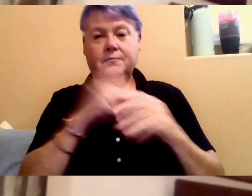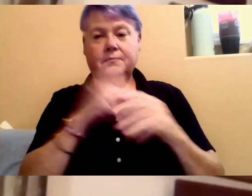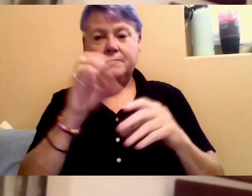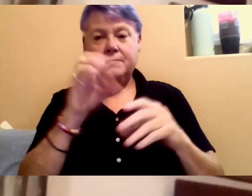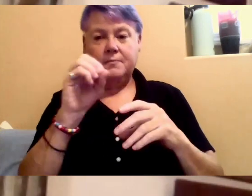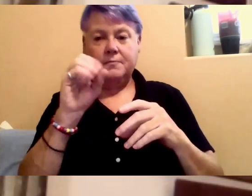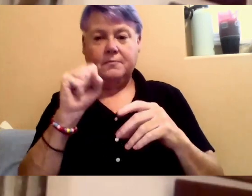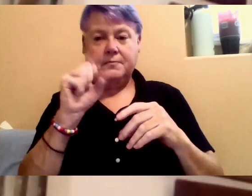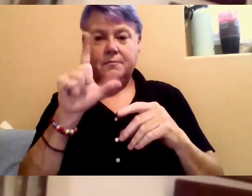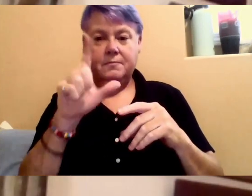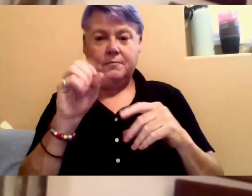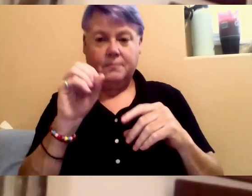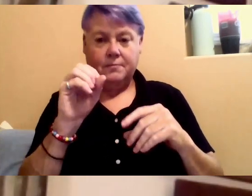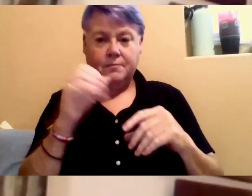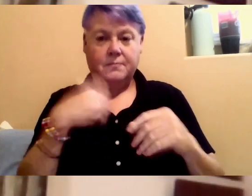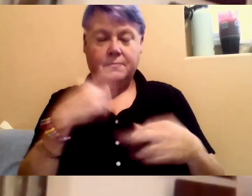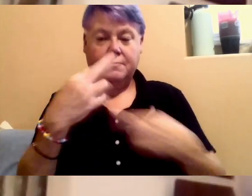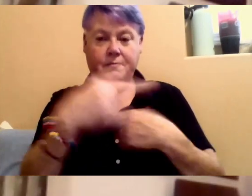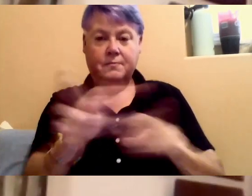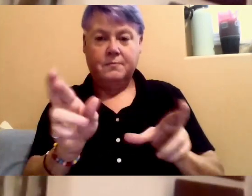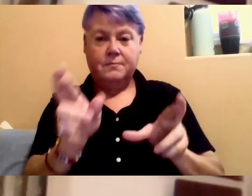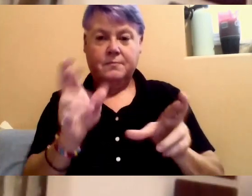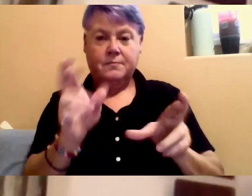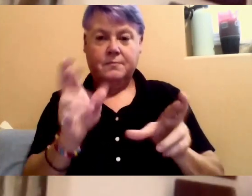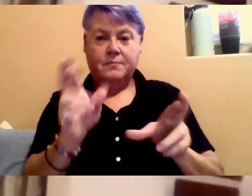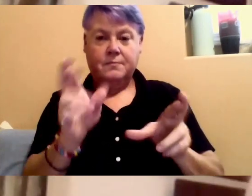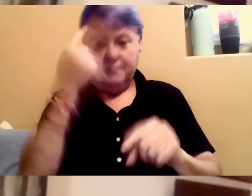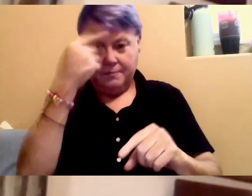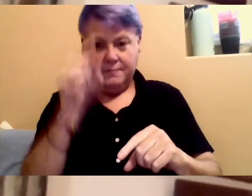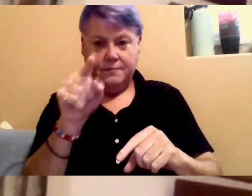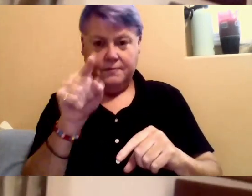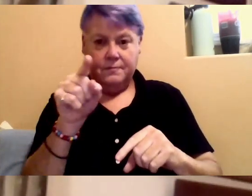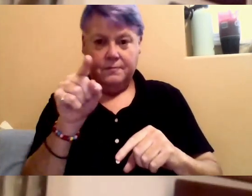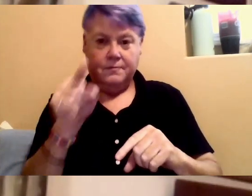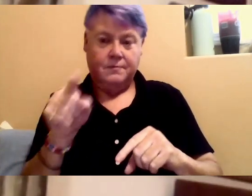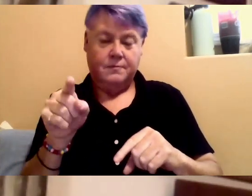they have a room specifically devoted to